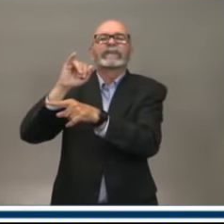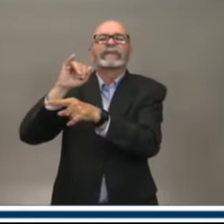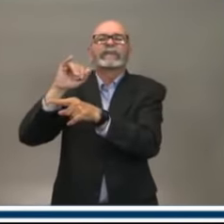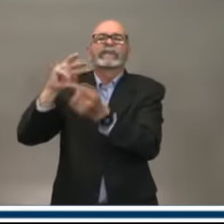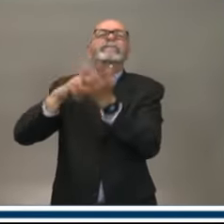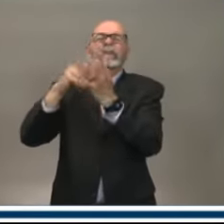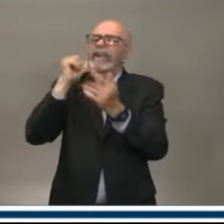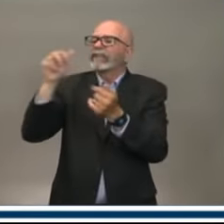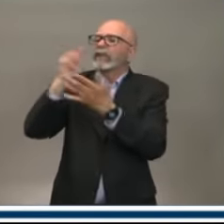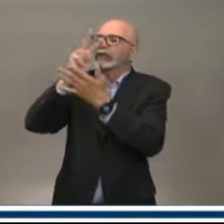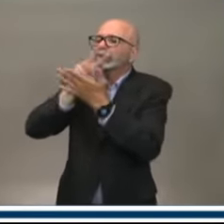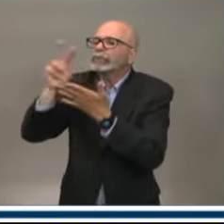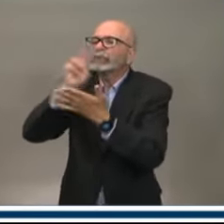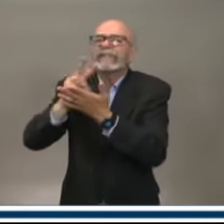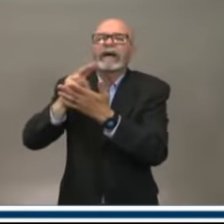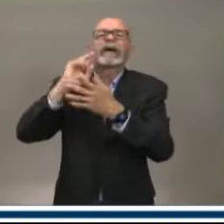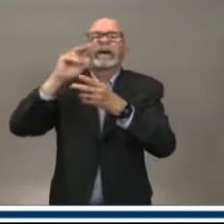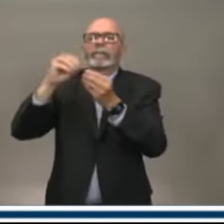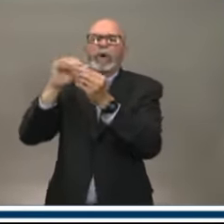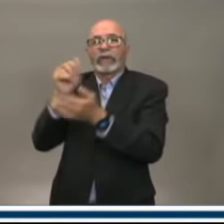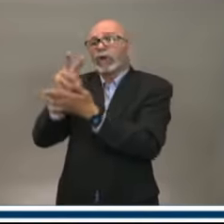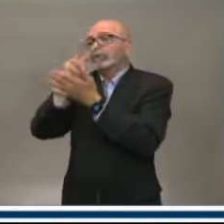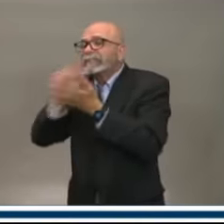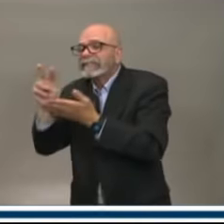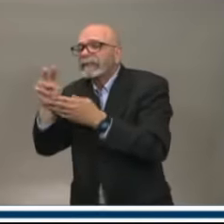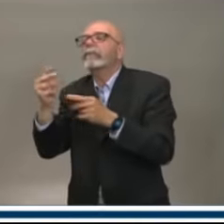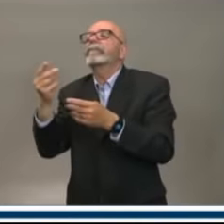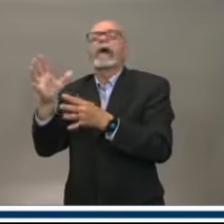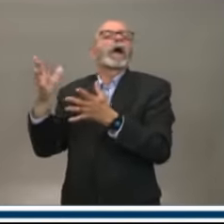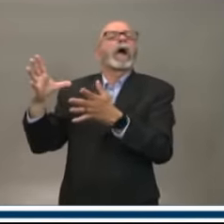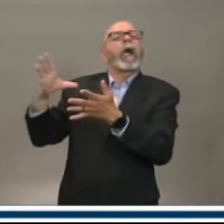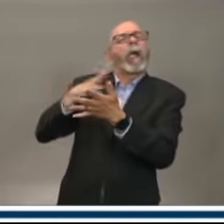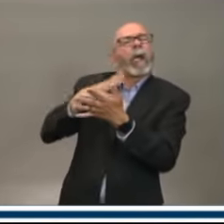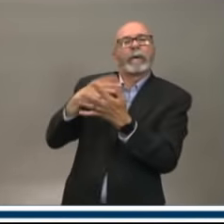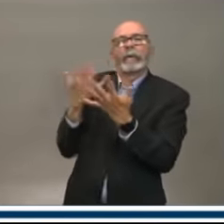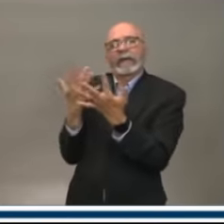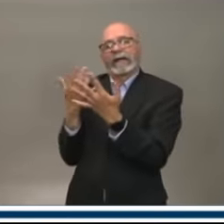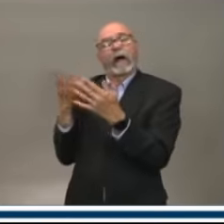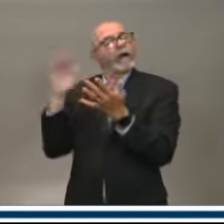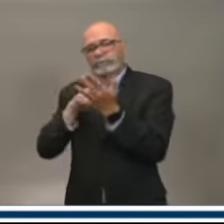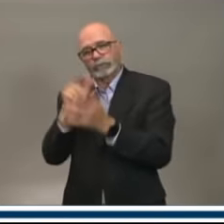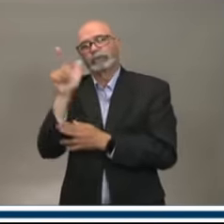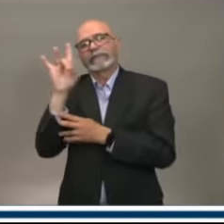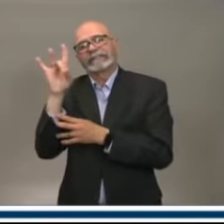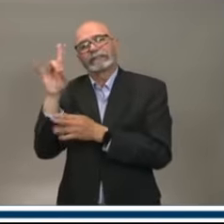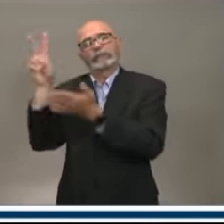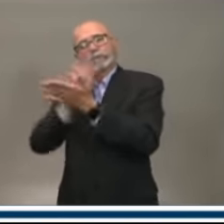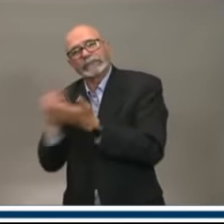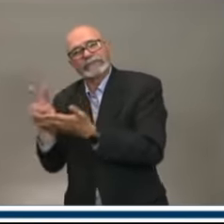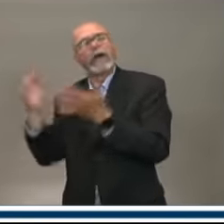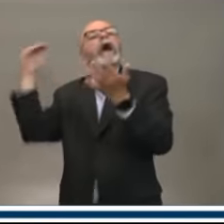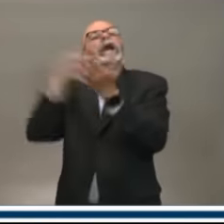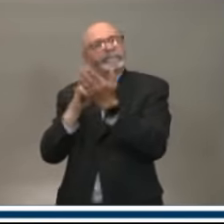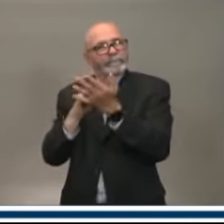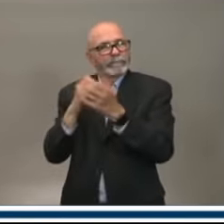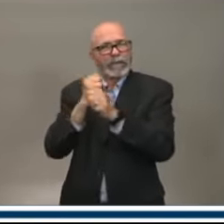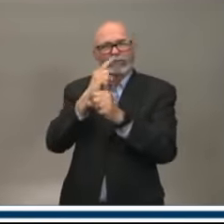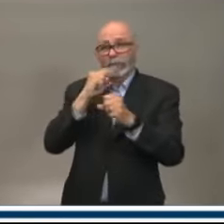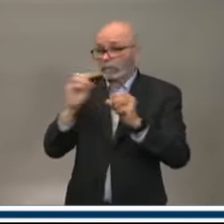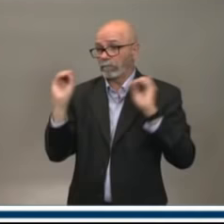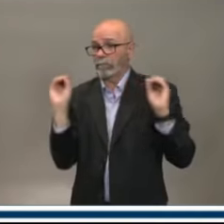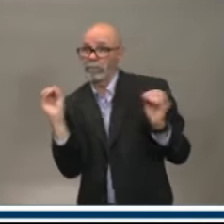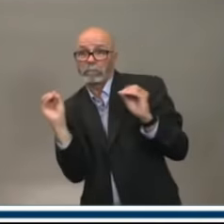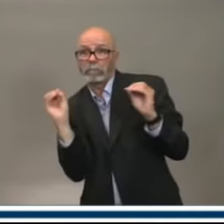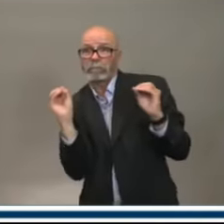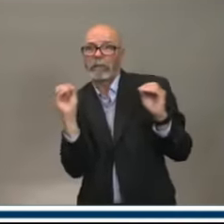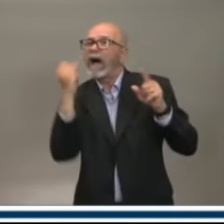is each incubation period is 14 days. So we have to wait for 28 days. We know, for instance, our neighbors in New Brunswick,